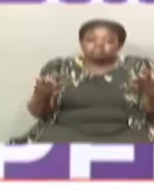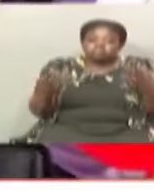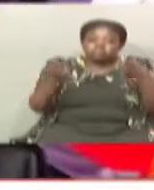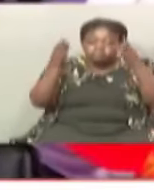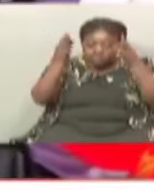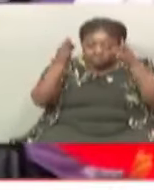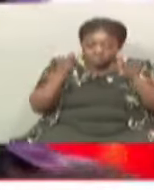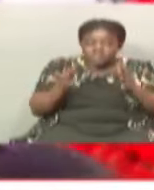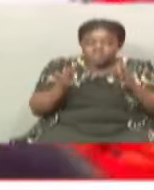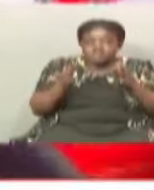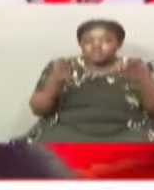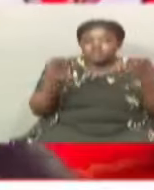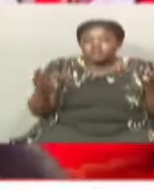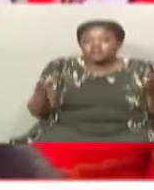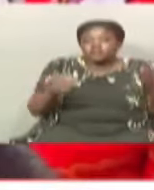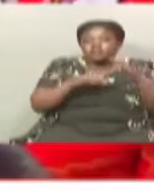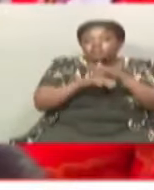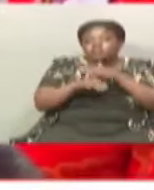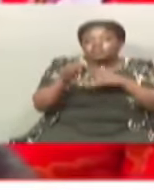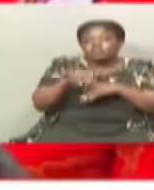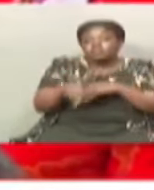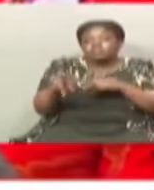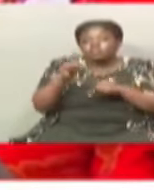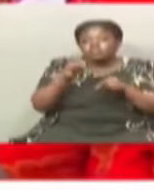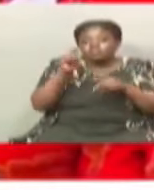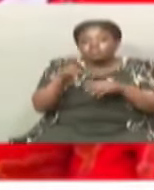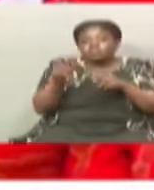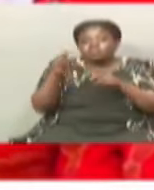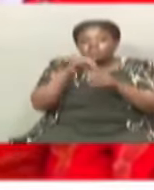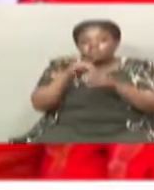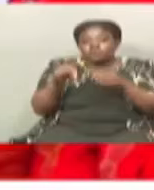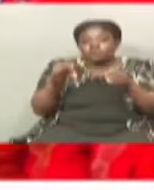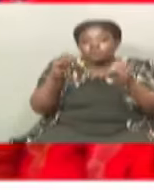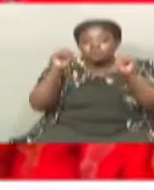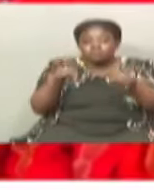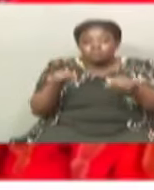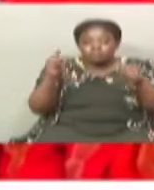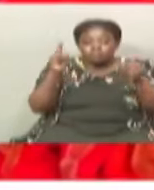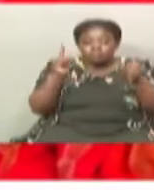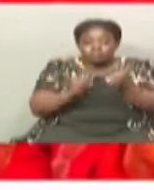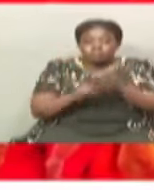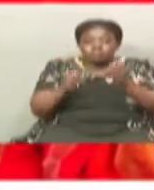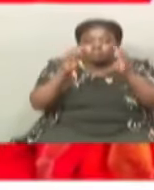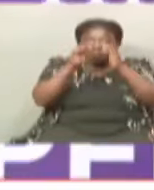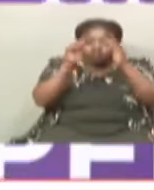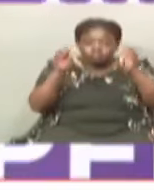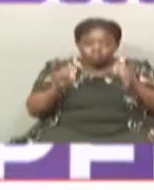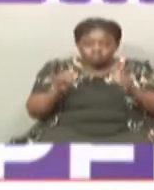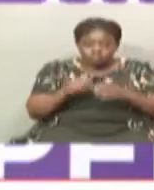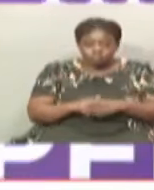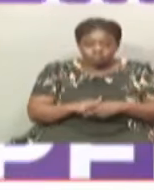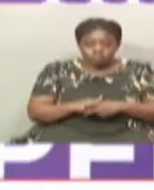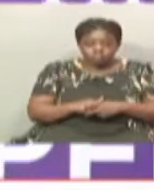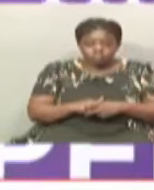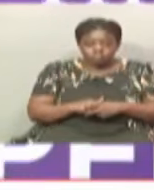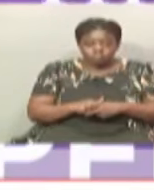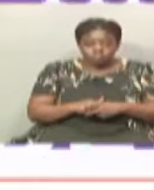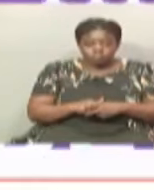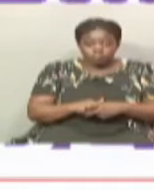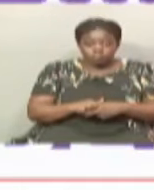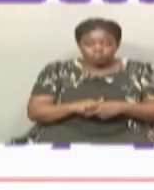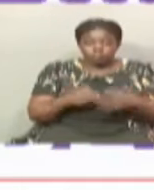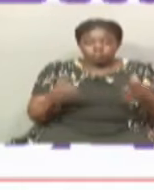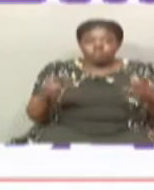determined. Okusira kudulu abantu bano bannayuganda nga beetaaga okufuna obwenkanya. To